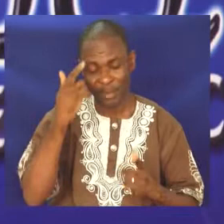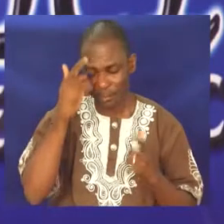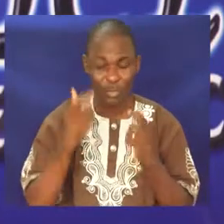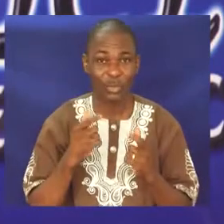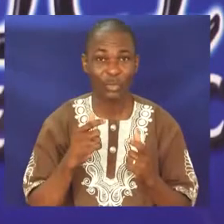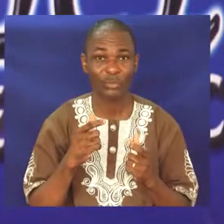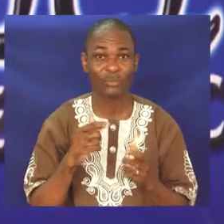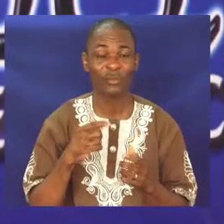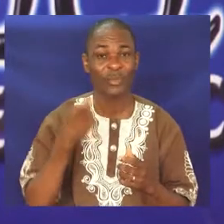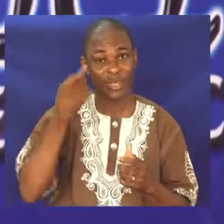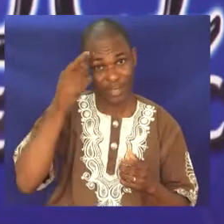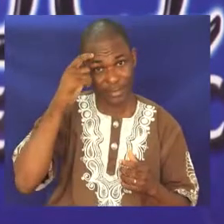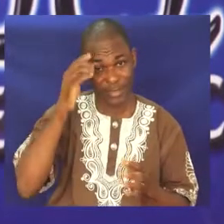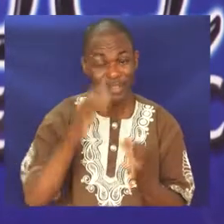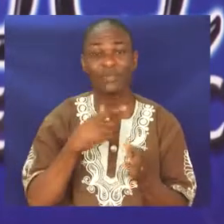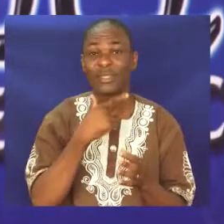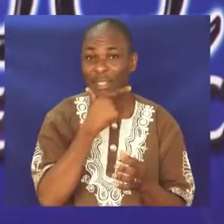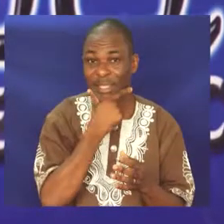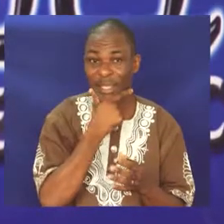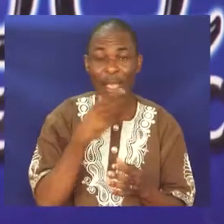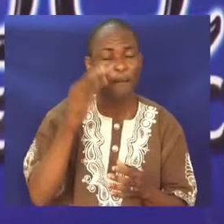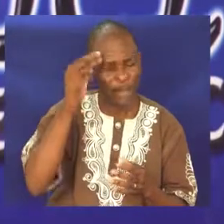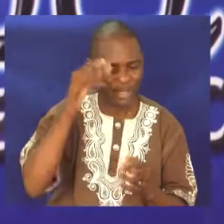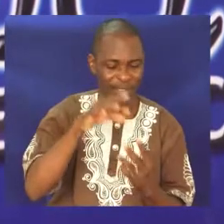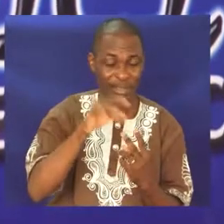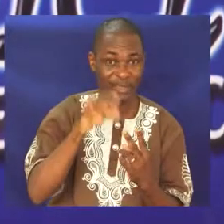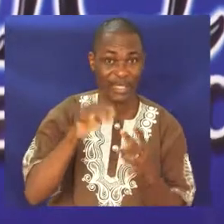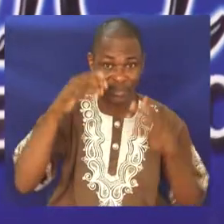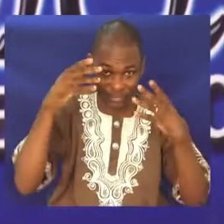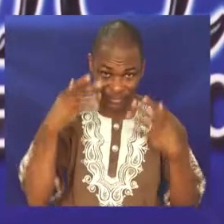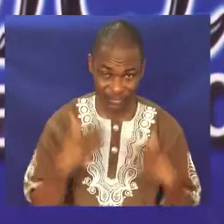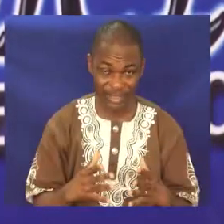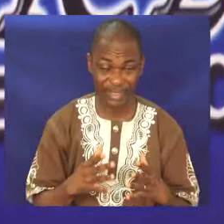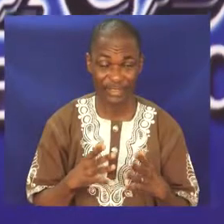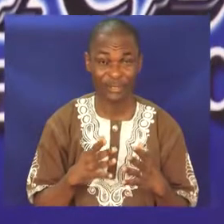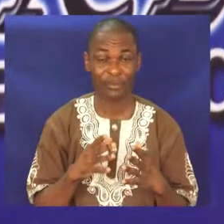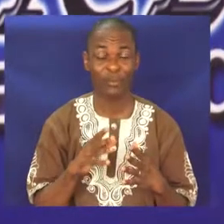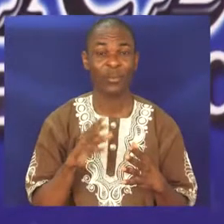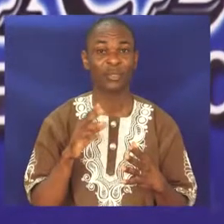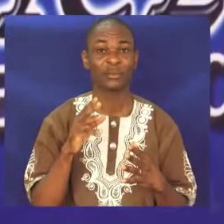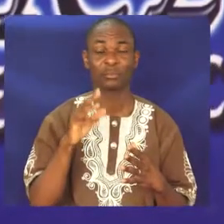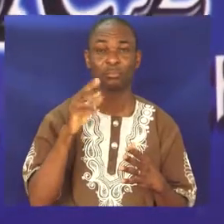we are. Ministers and deputy ministers, a war honor. Many of us won't be 200.